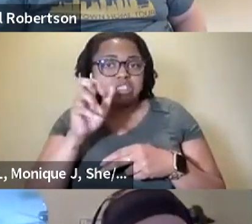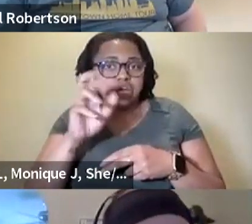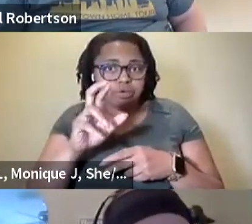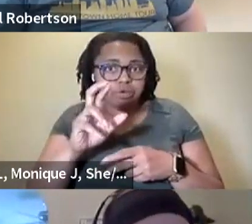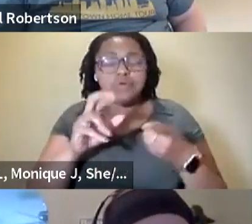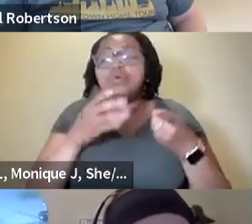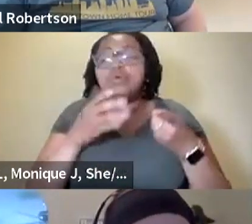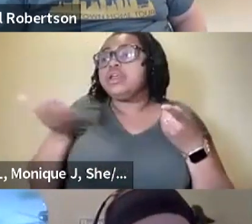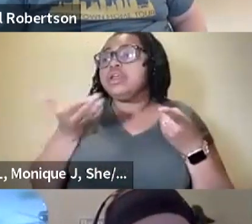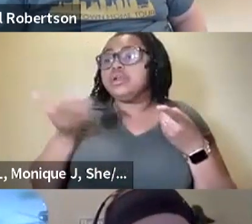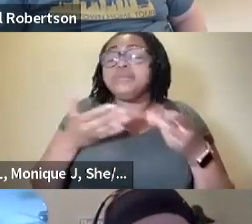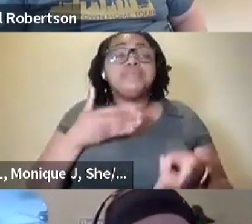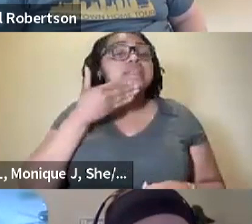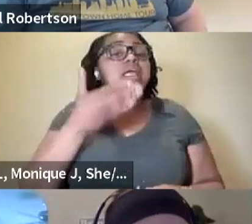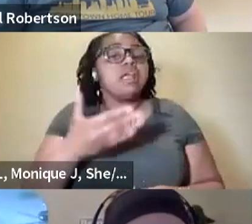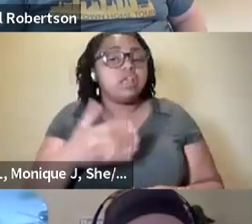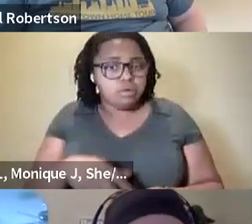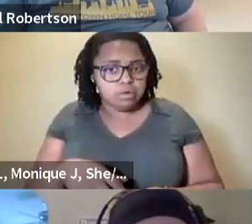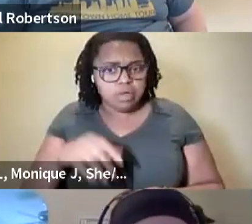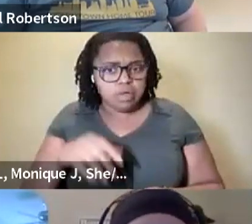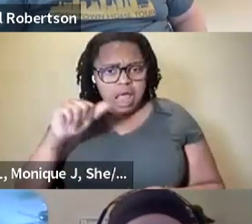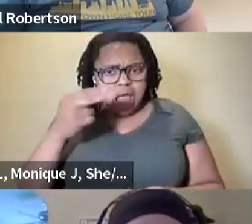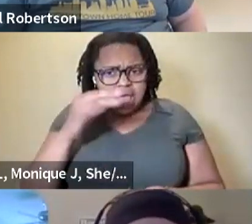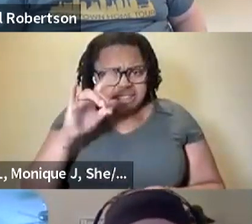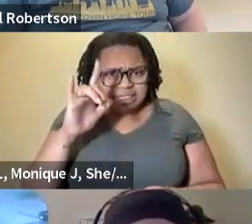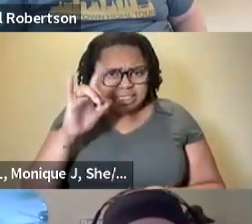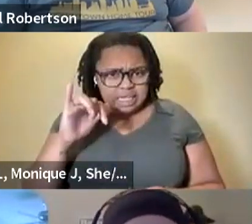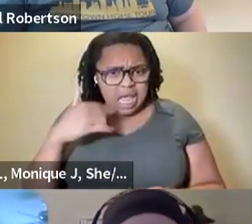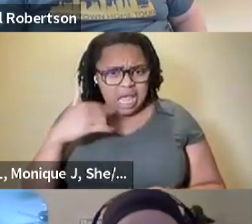Ashley, and I hope I don't butcher your last name, Ajinkya?